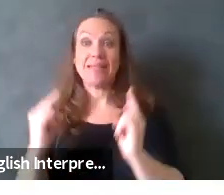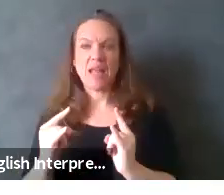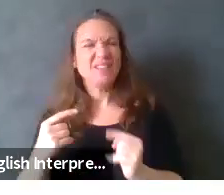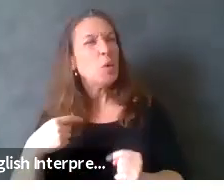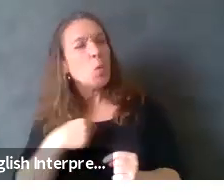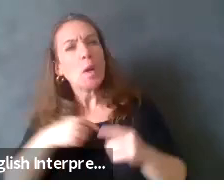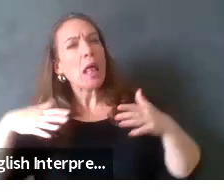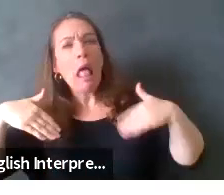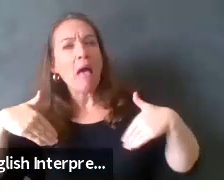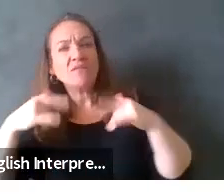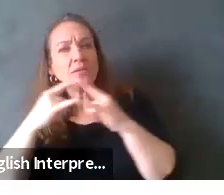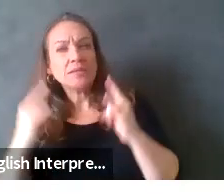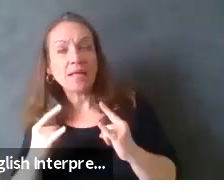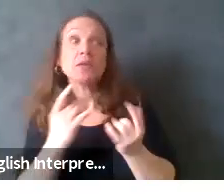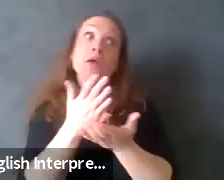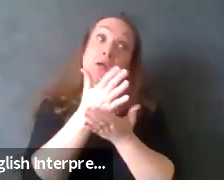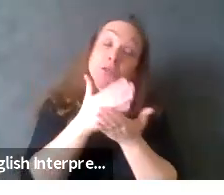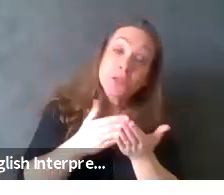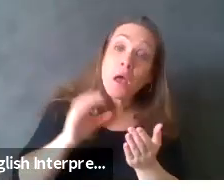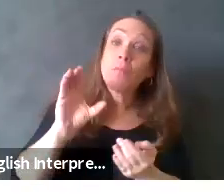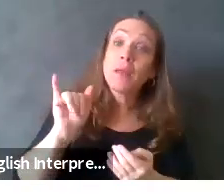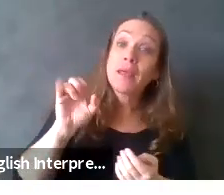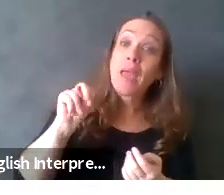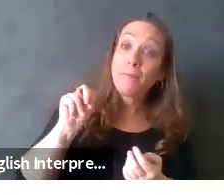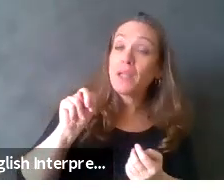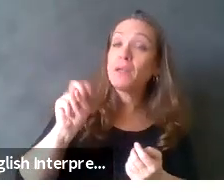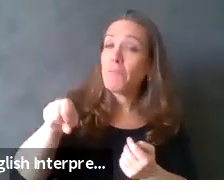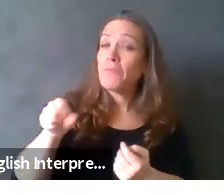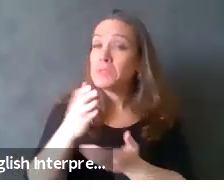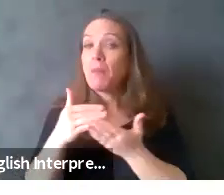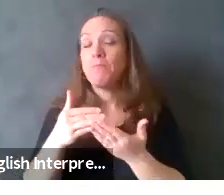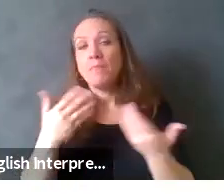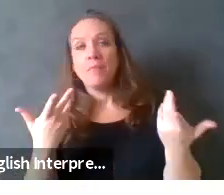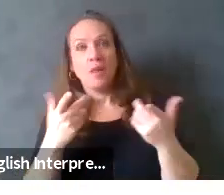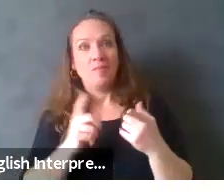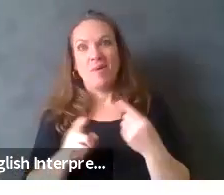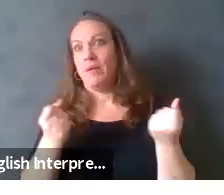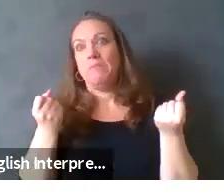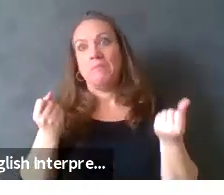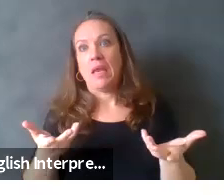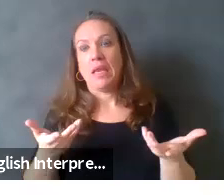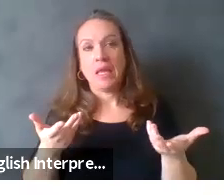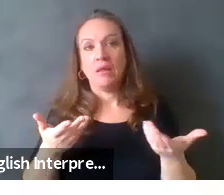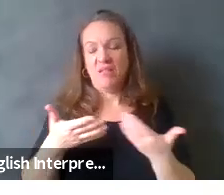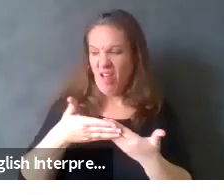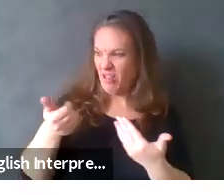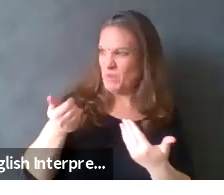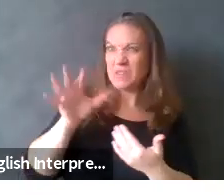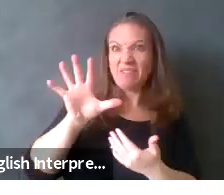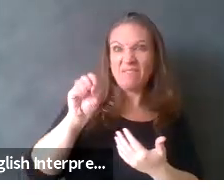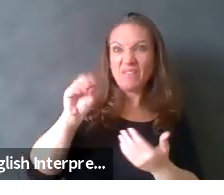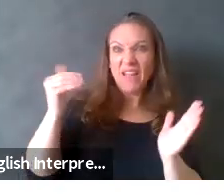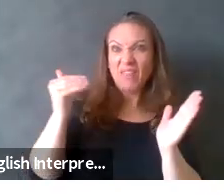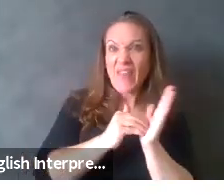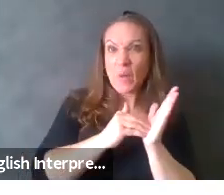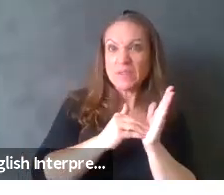had a couple of single family cabins, but we have very many, as you can tell, almost 15,000 clients